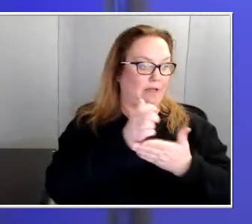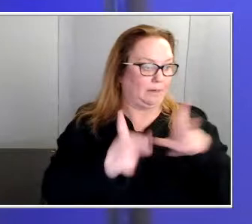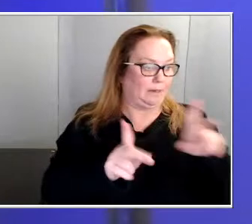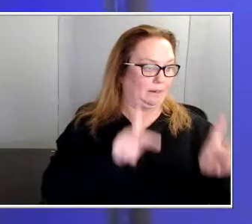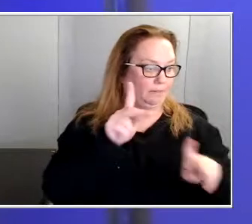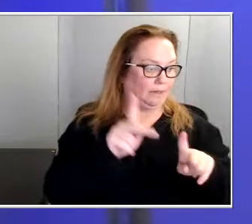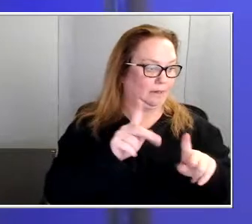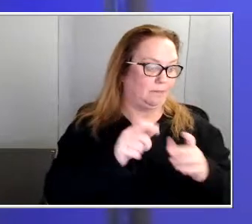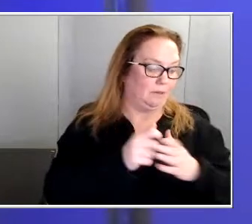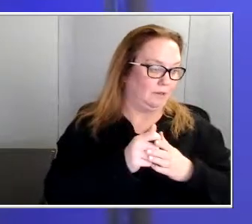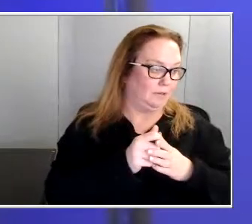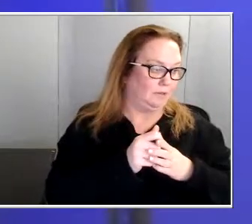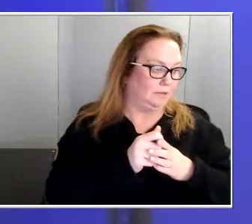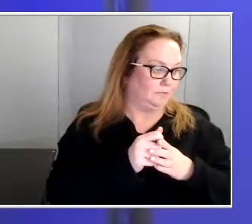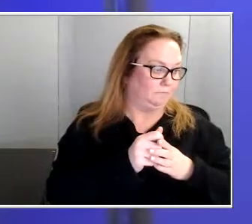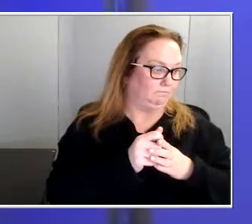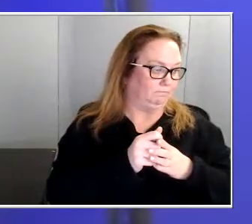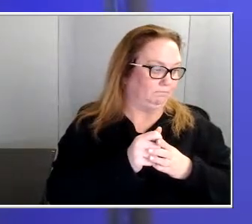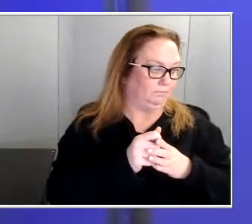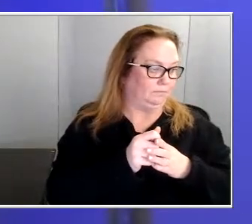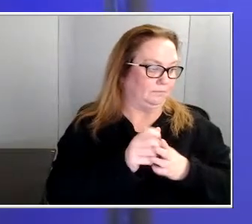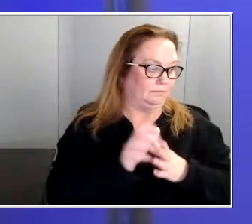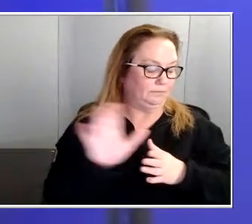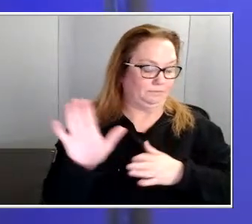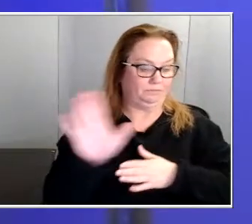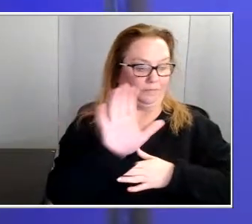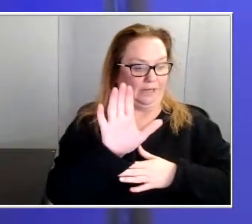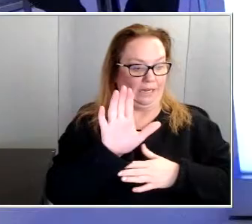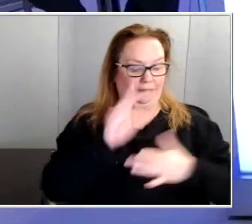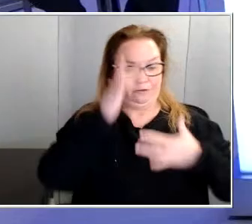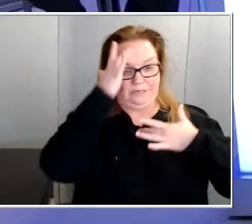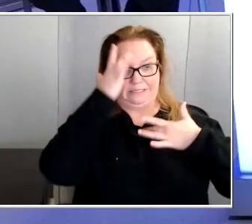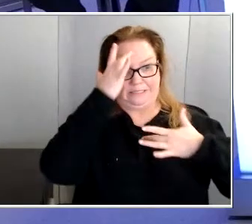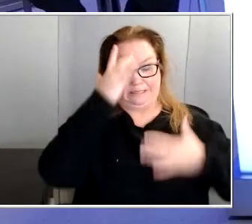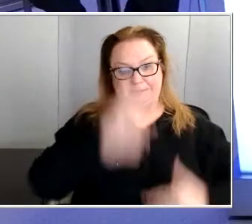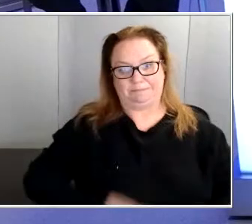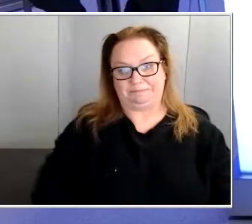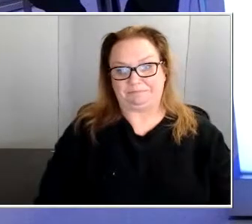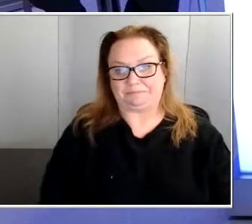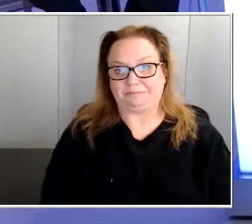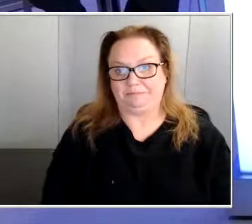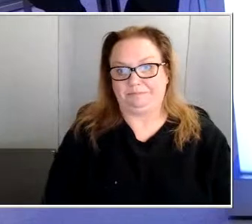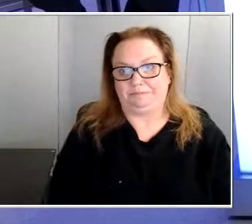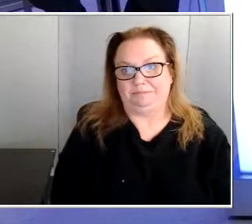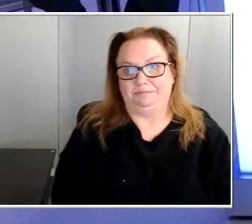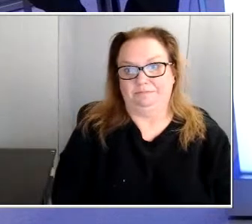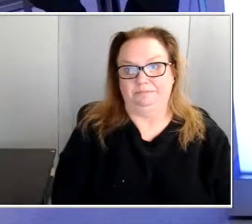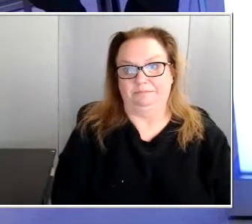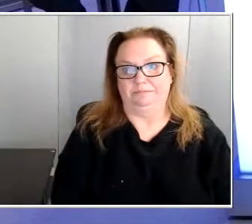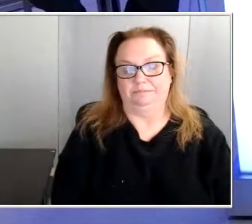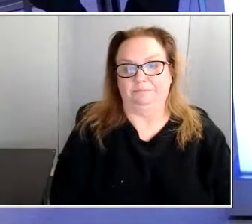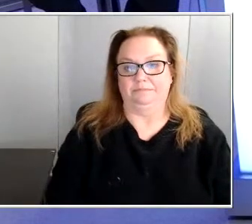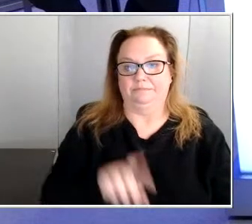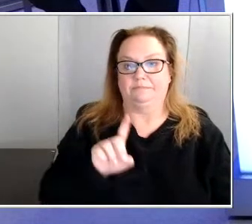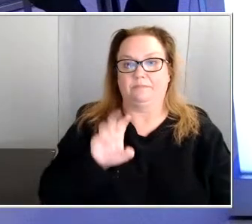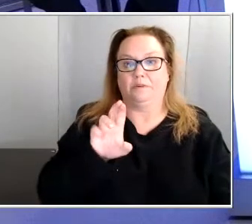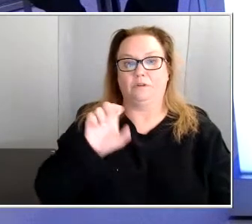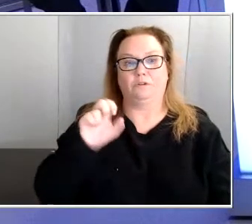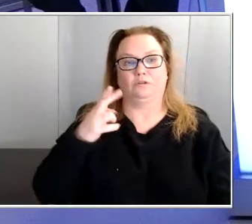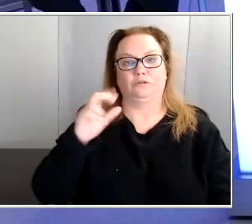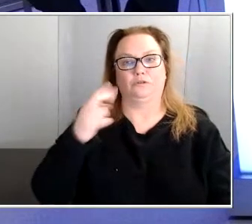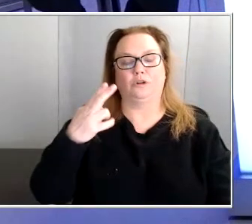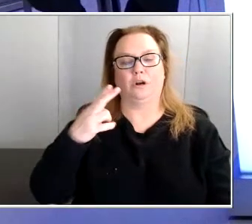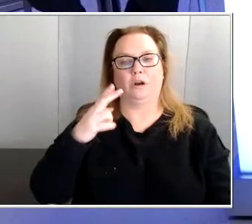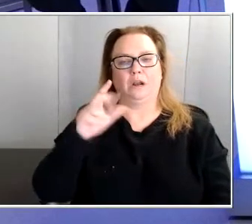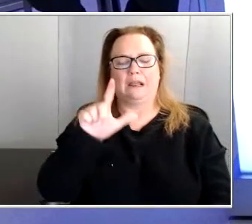much of the extremes of their disease. So, Dr. Shaw, why does an